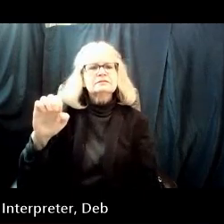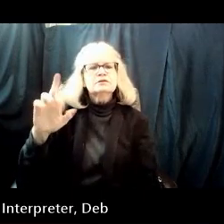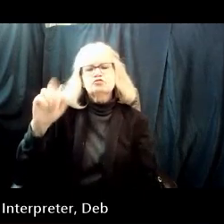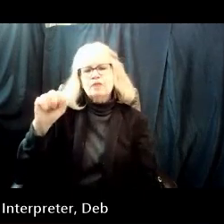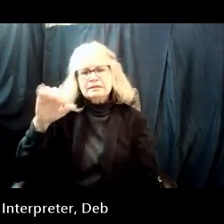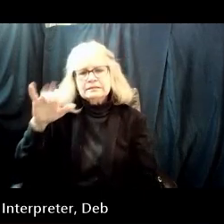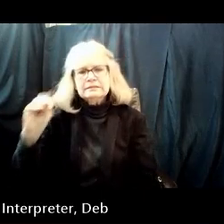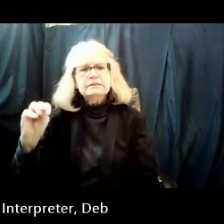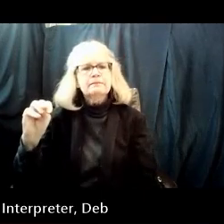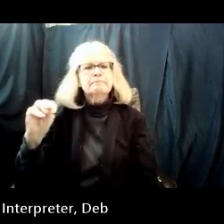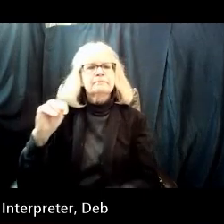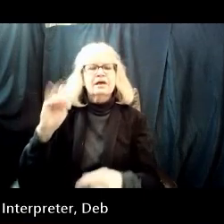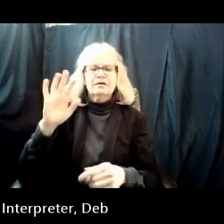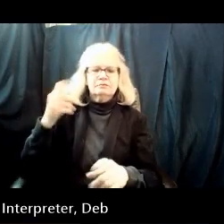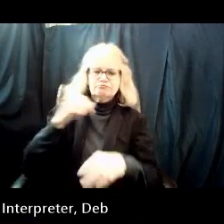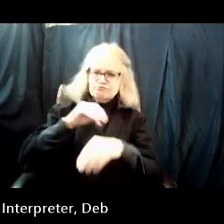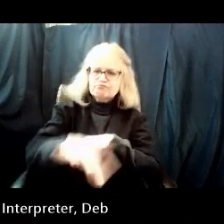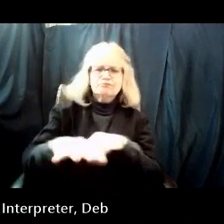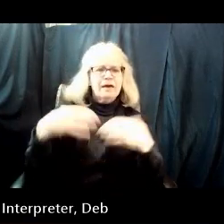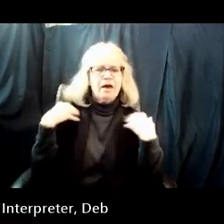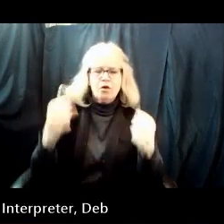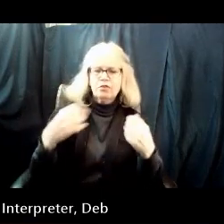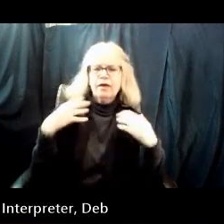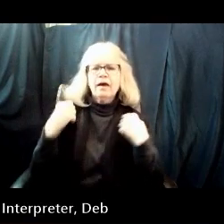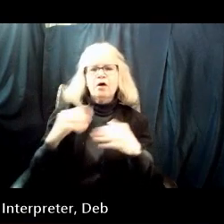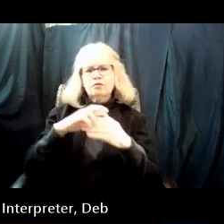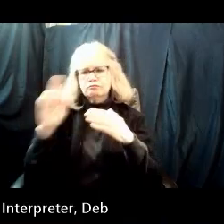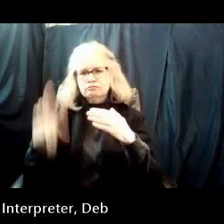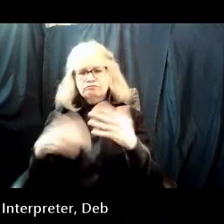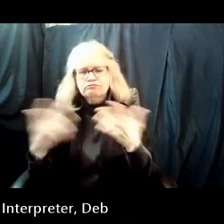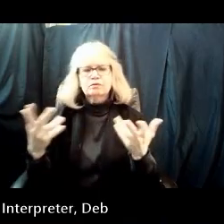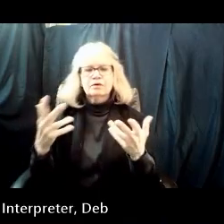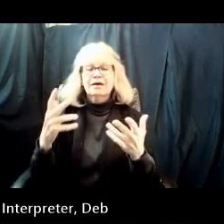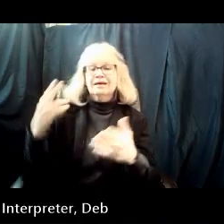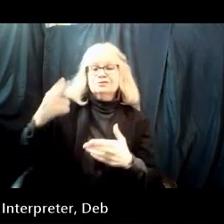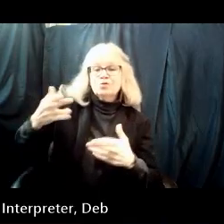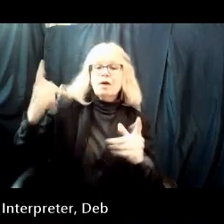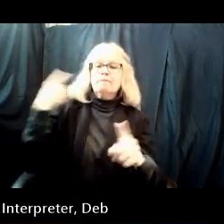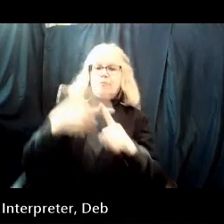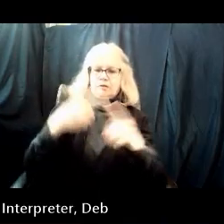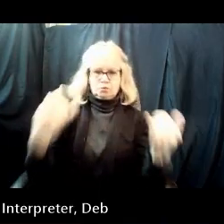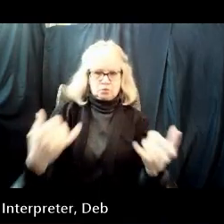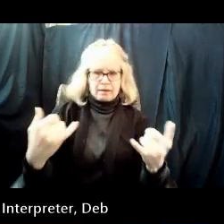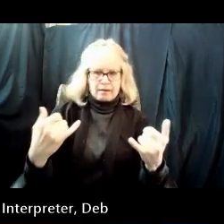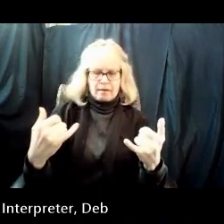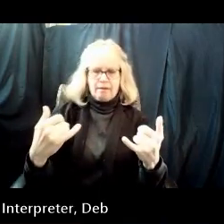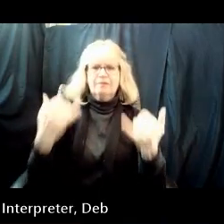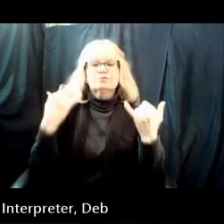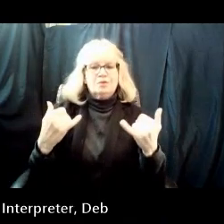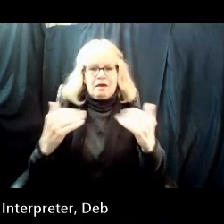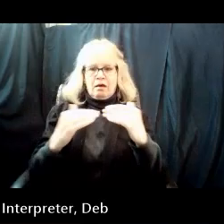on health and health outcomes historically, but also thinking about today, the contemporary